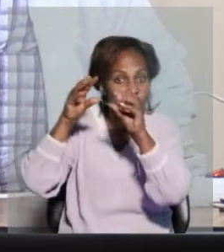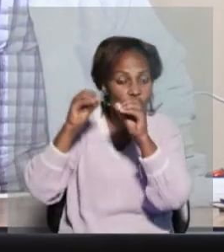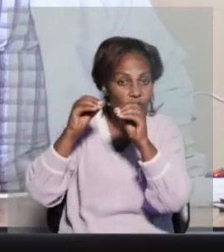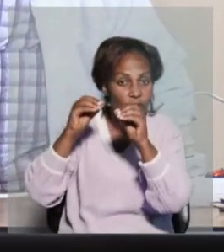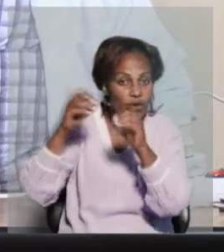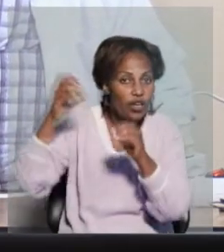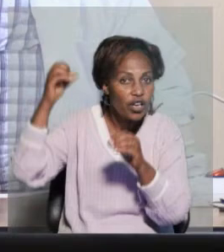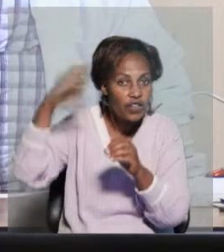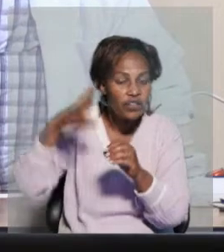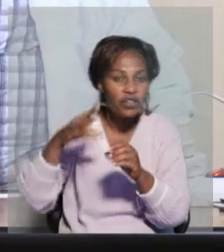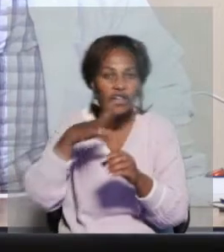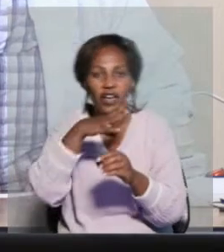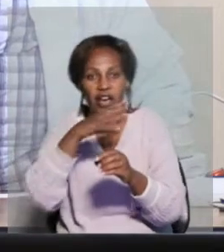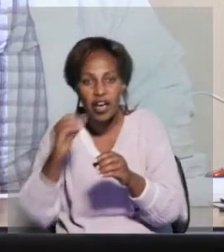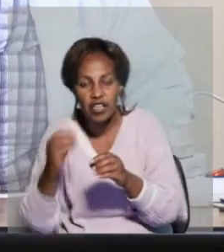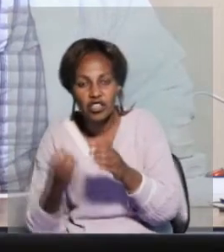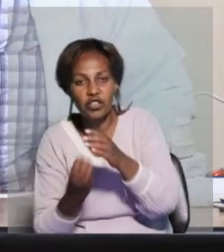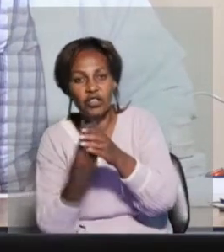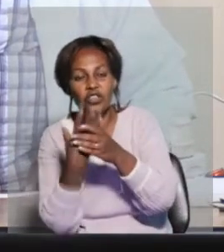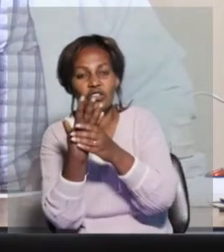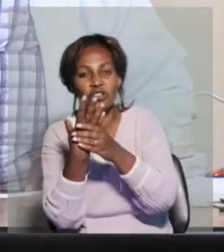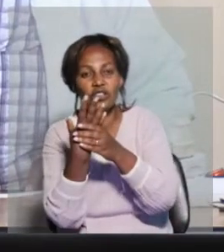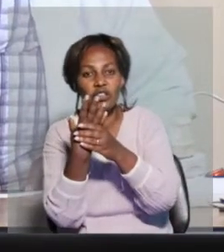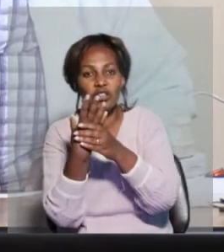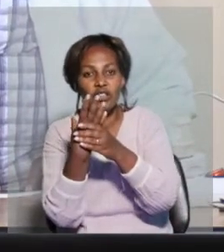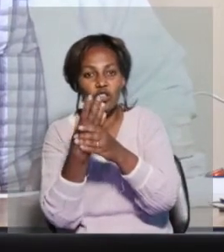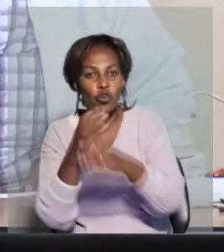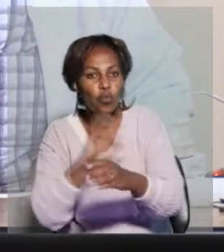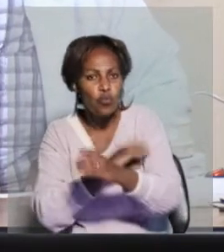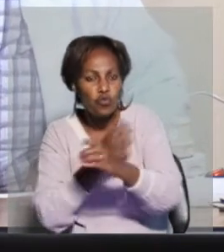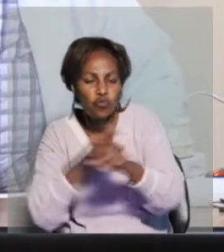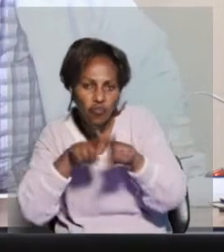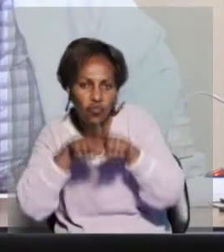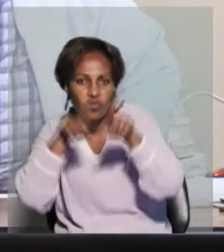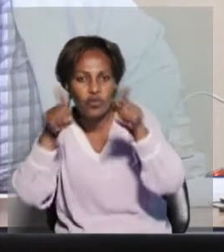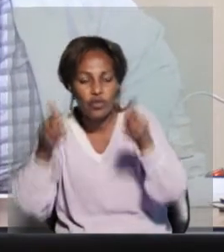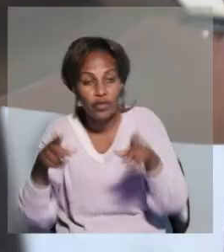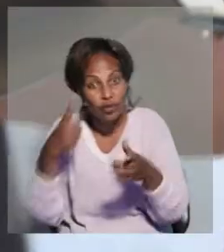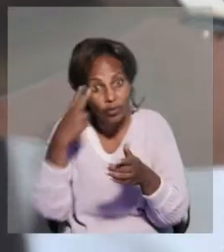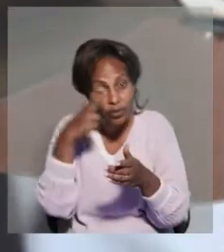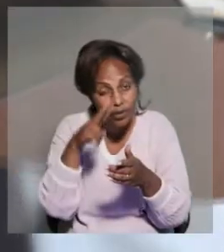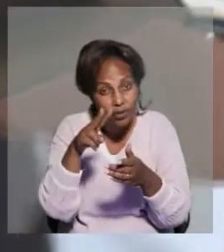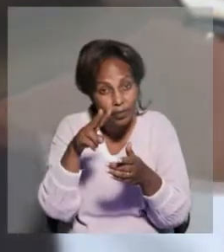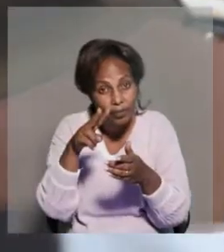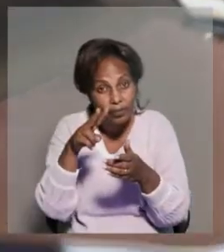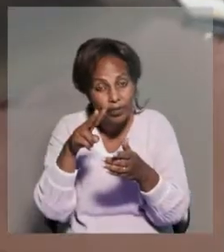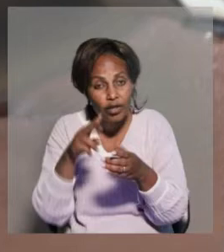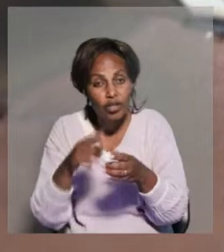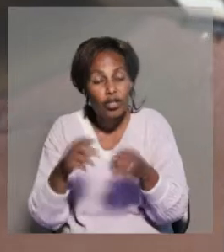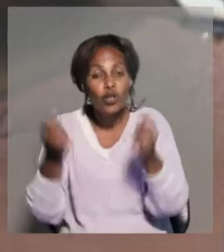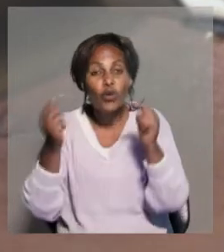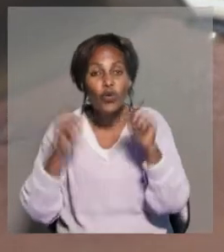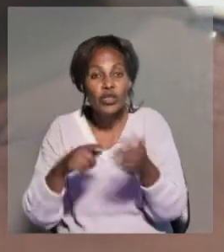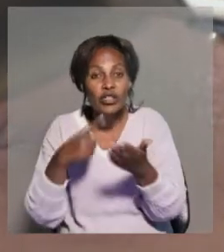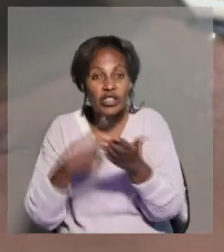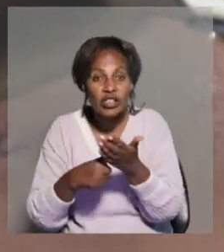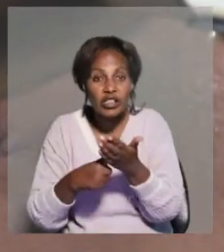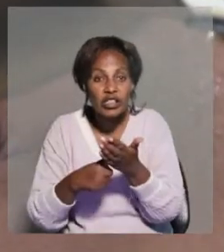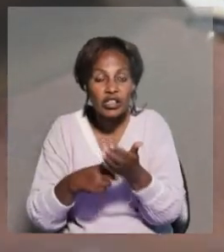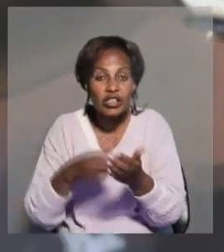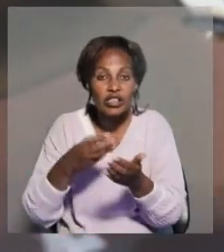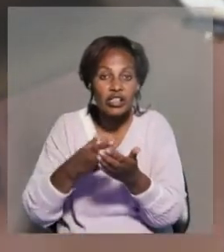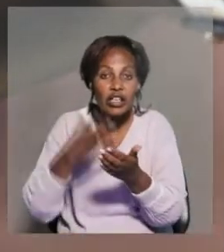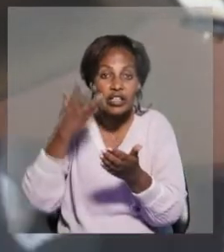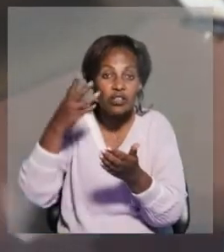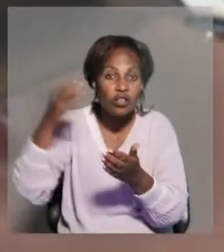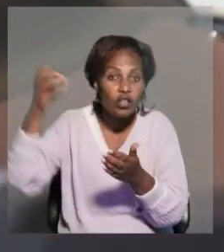and generates a potential difference. Yeah. Look, when this is lighted up, when